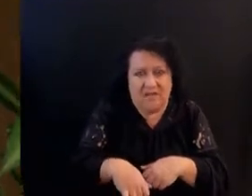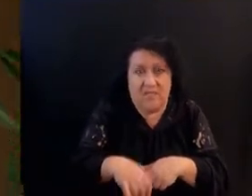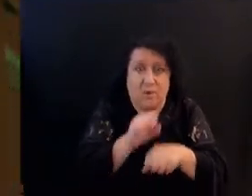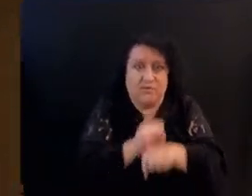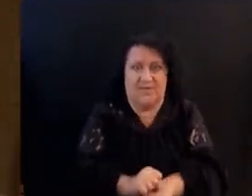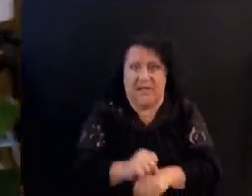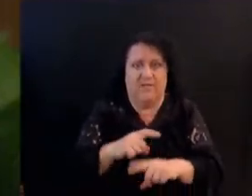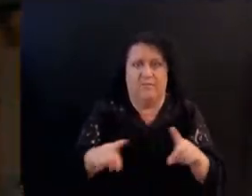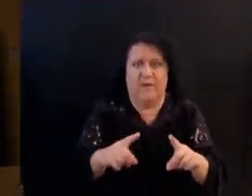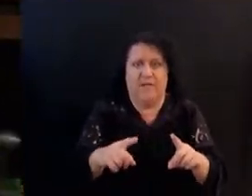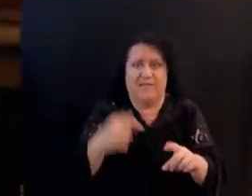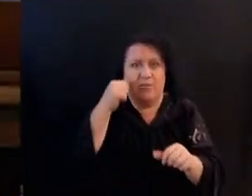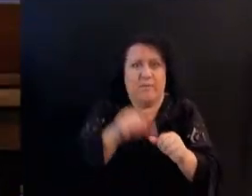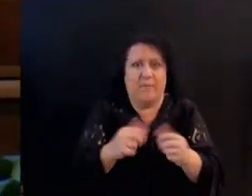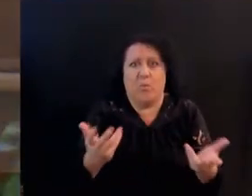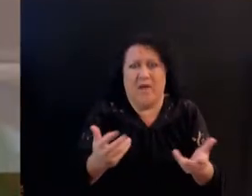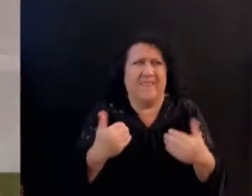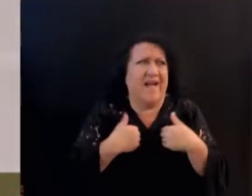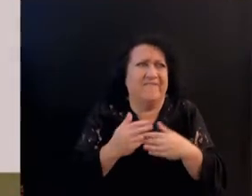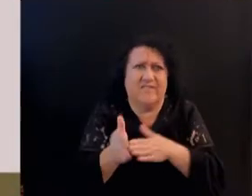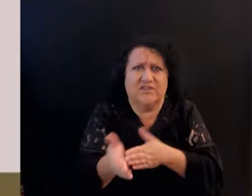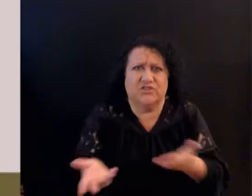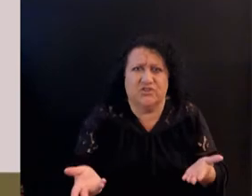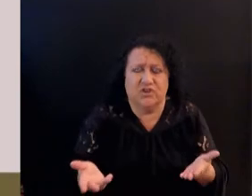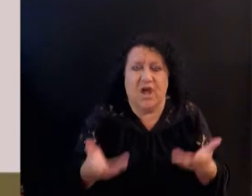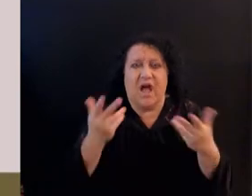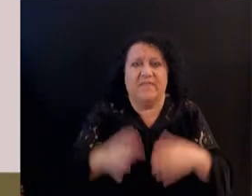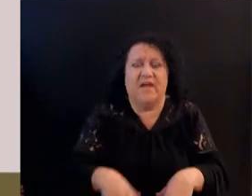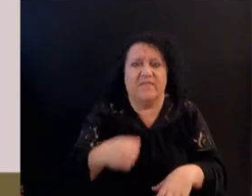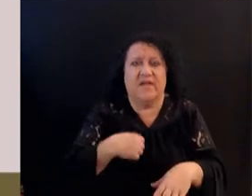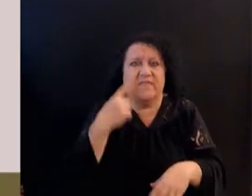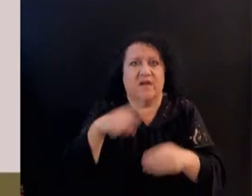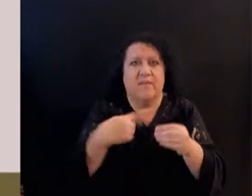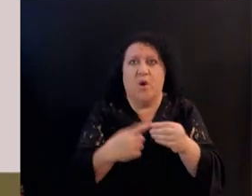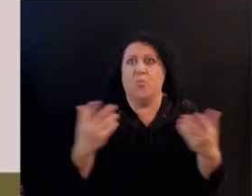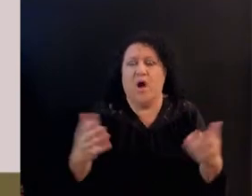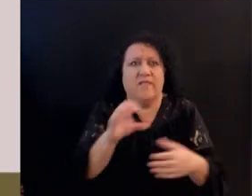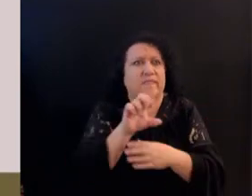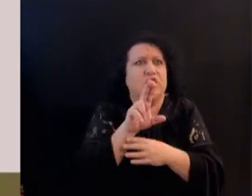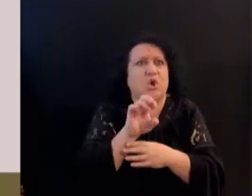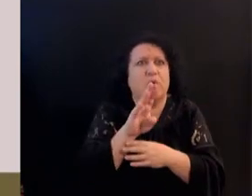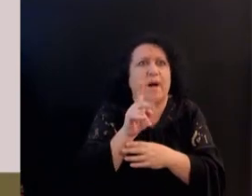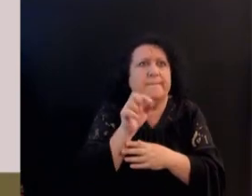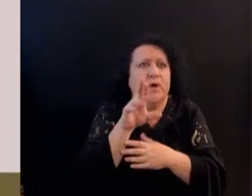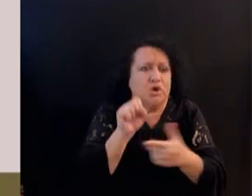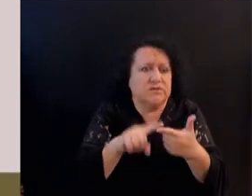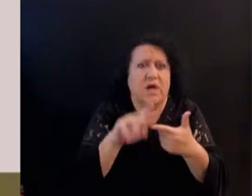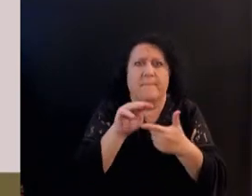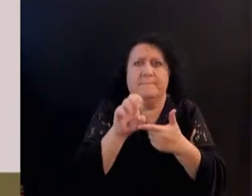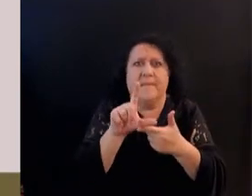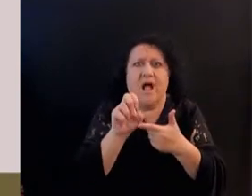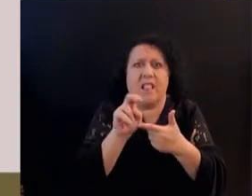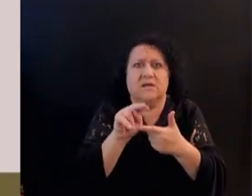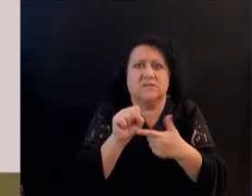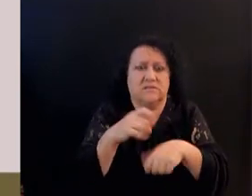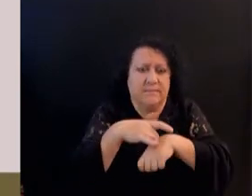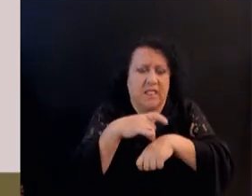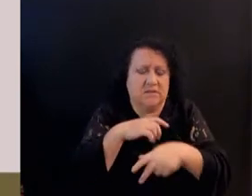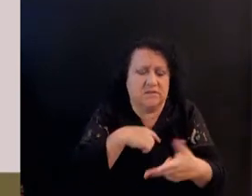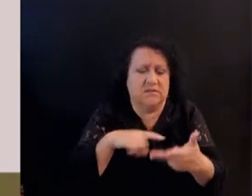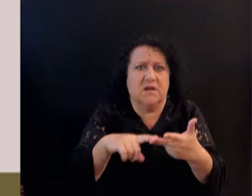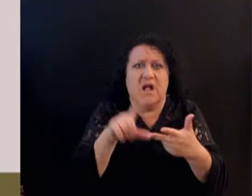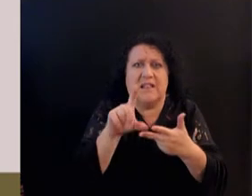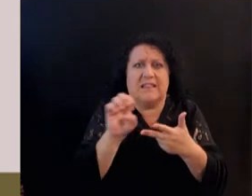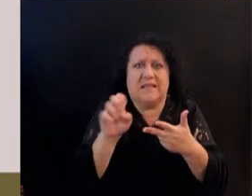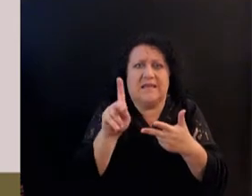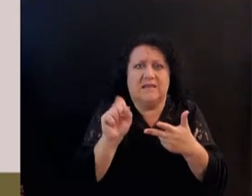go on. The cucumbers, the melons, the leeks, the onions, and the garlic. Now you're thinking, man, what's the big deal about